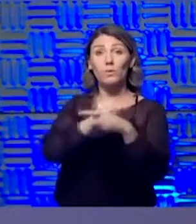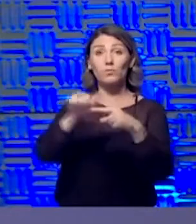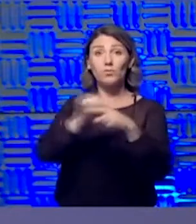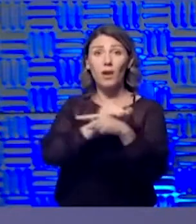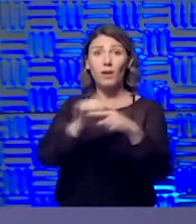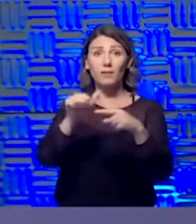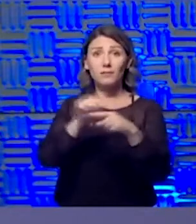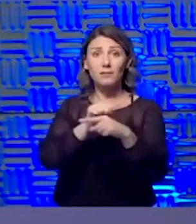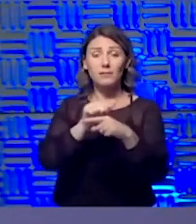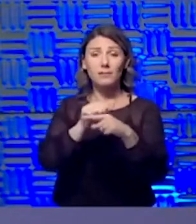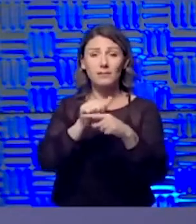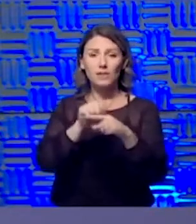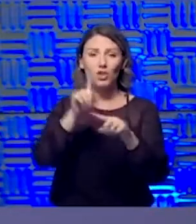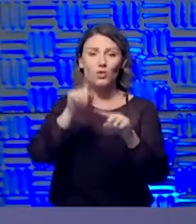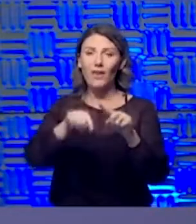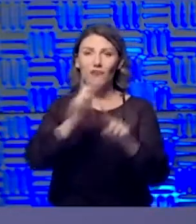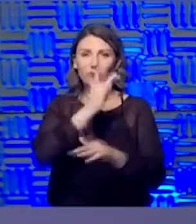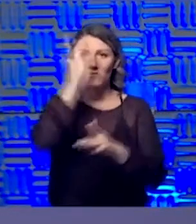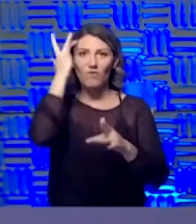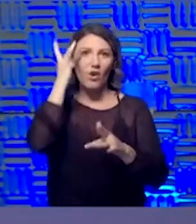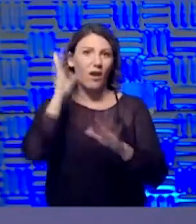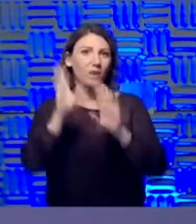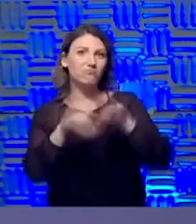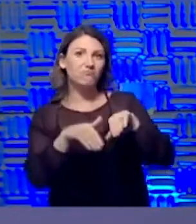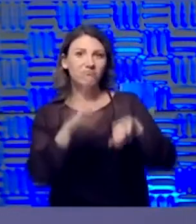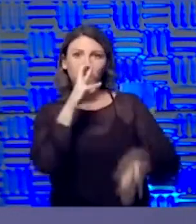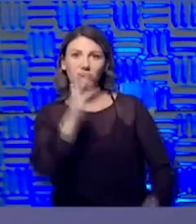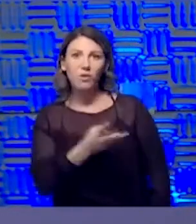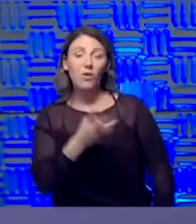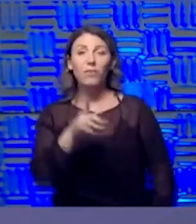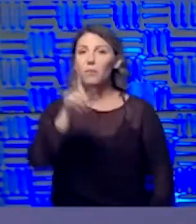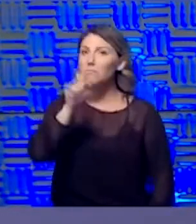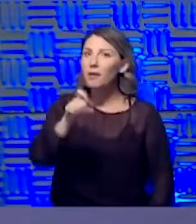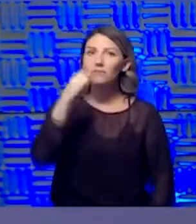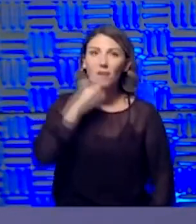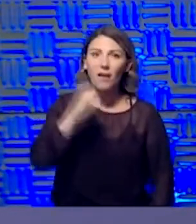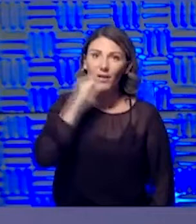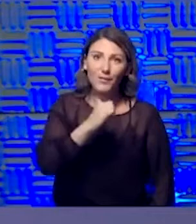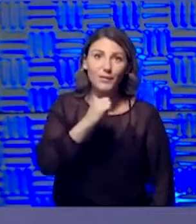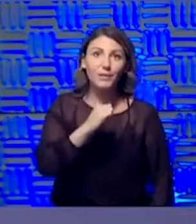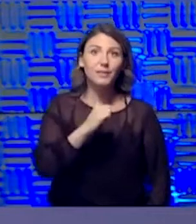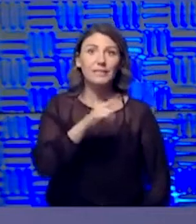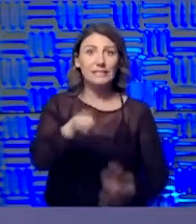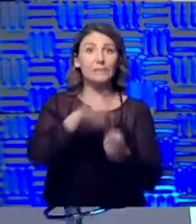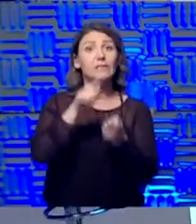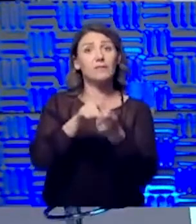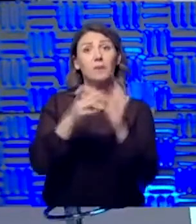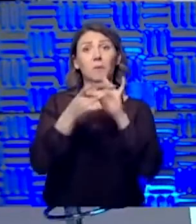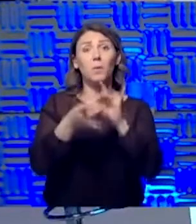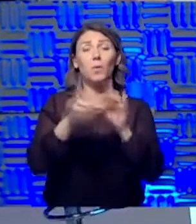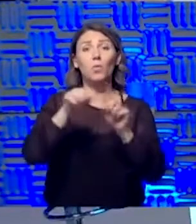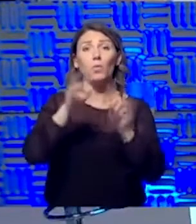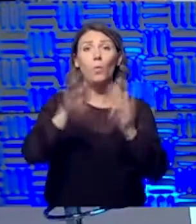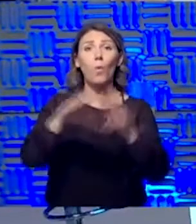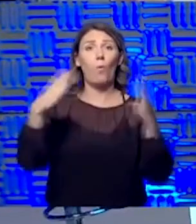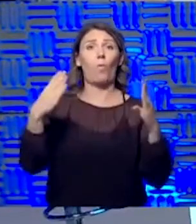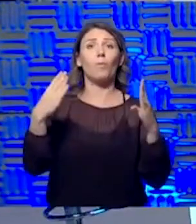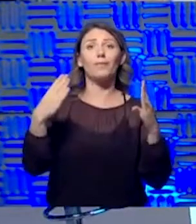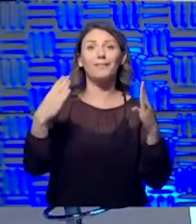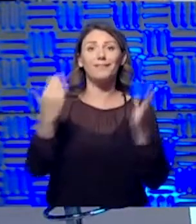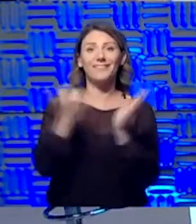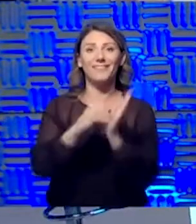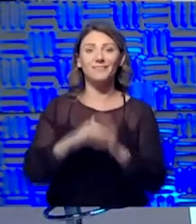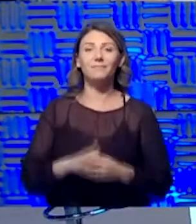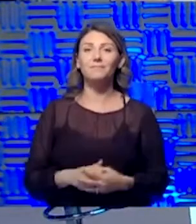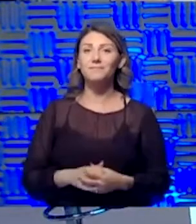be put to a side. They have to be front and center, as particularly I think as we start to reopen a bit.